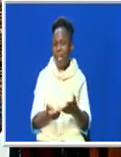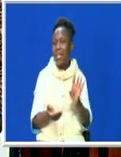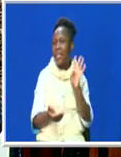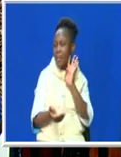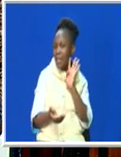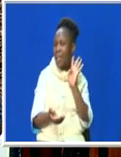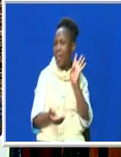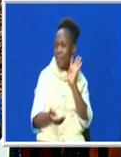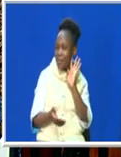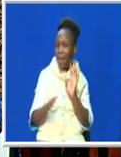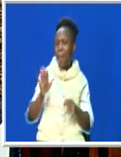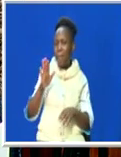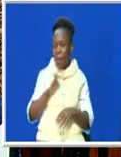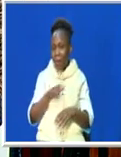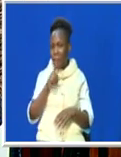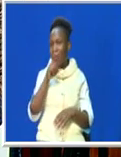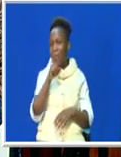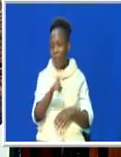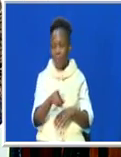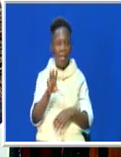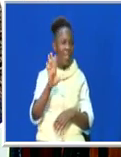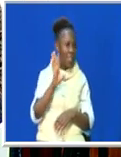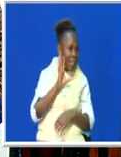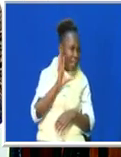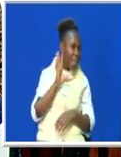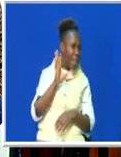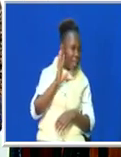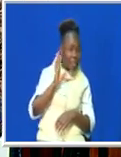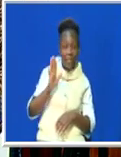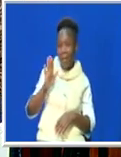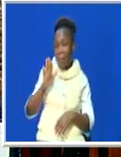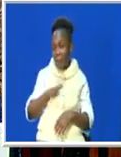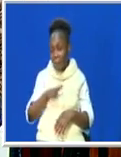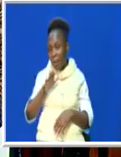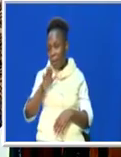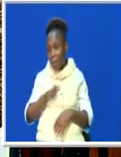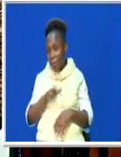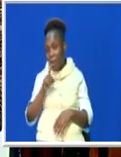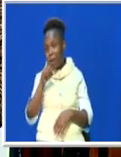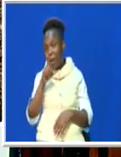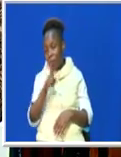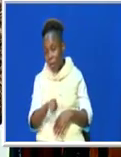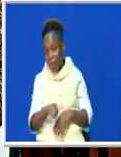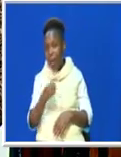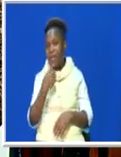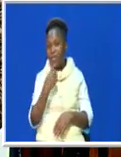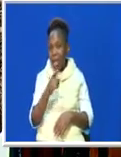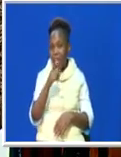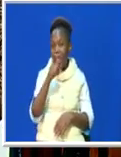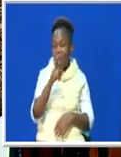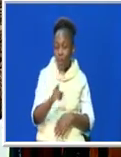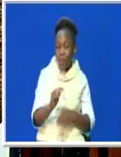Sikiliza mama we, sikiliza mama we, nikwambie